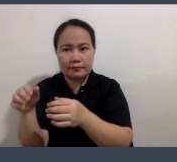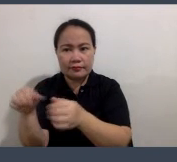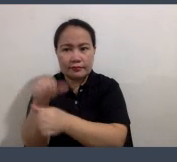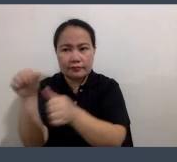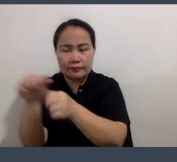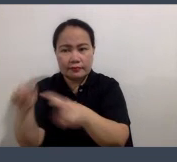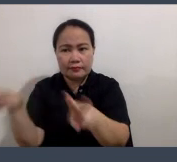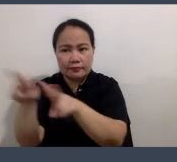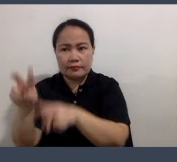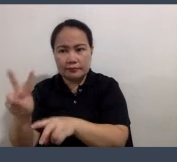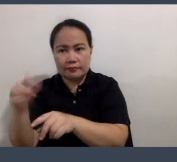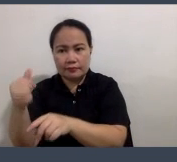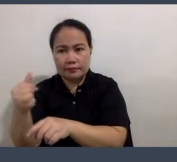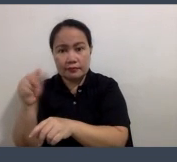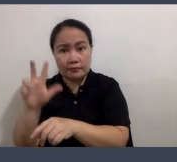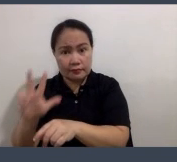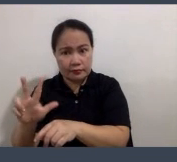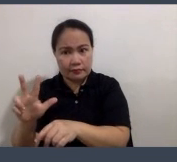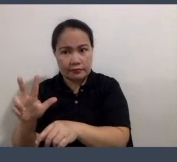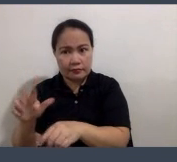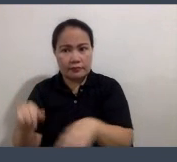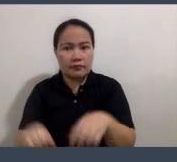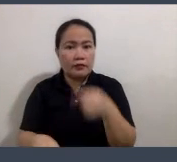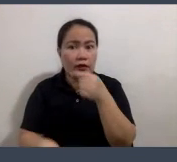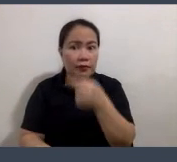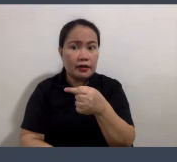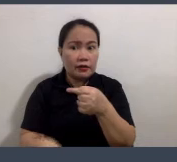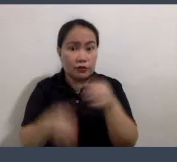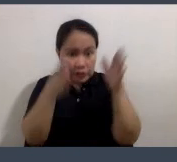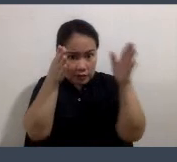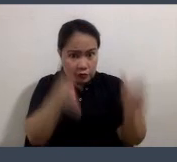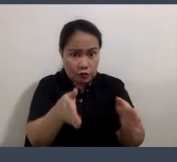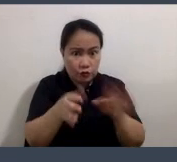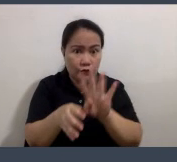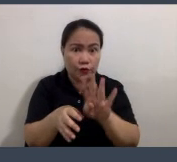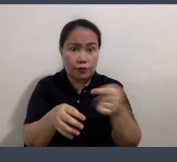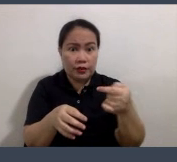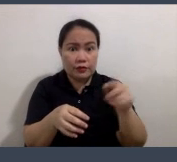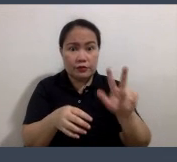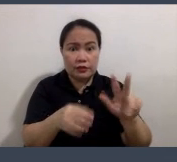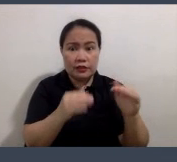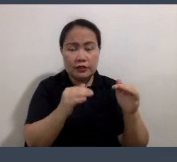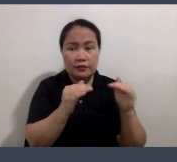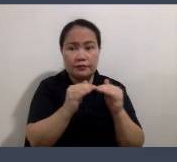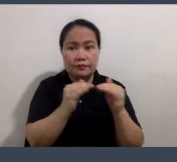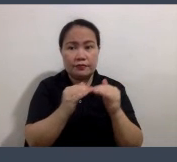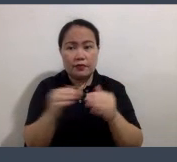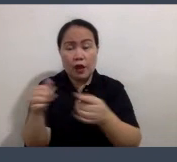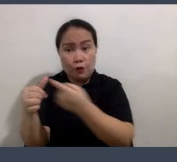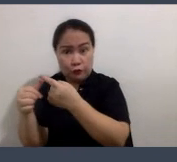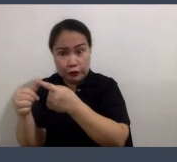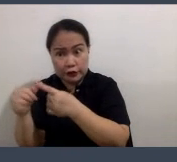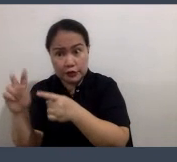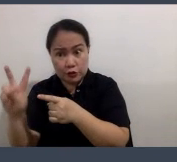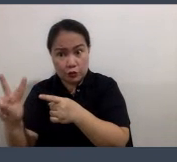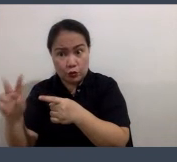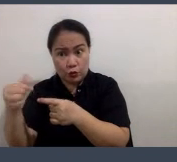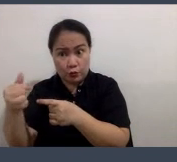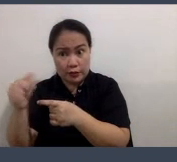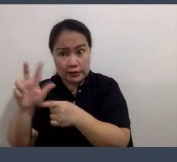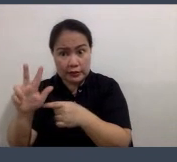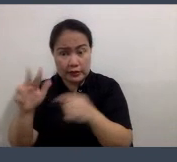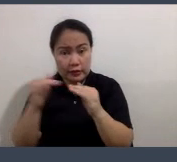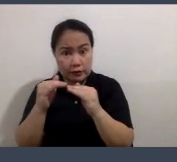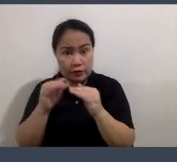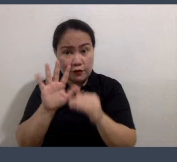absolute value of 2 plus 3 minus the absolute value of 4 minus 3. So, we will solve first